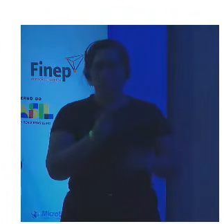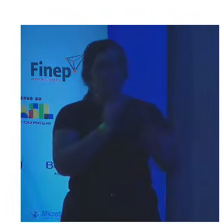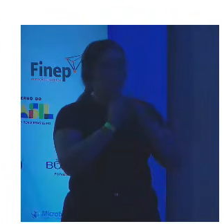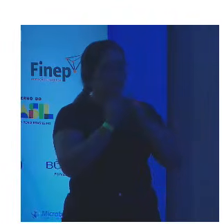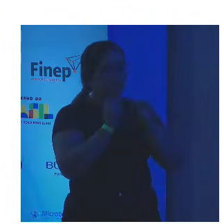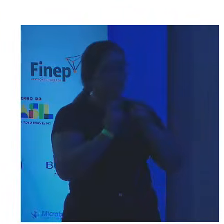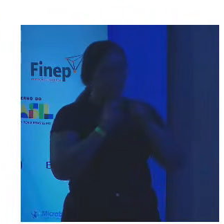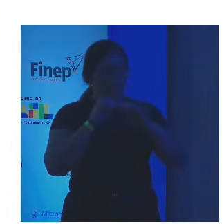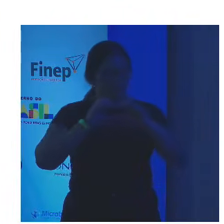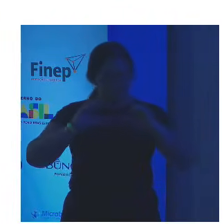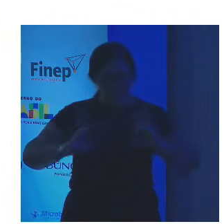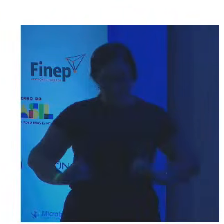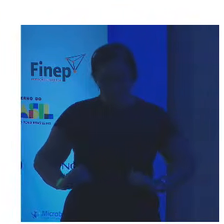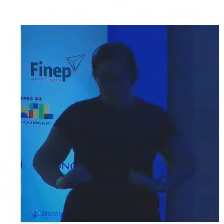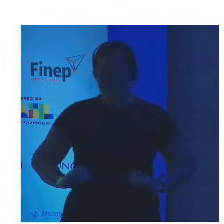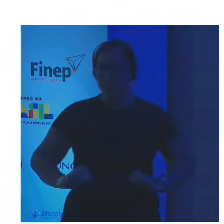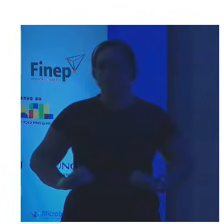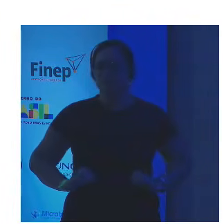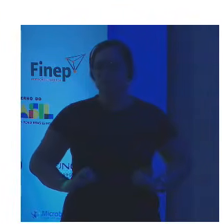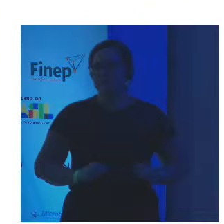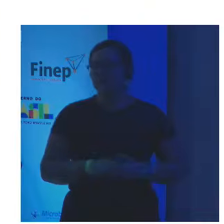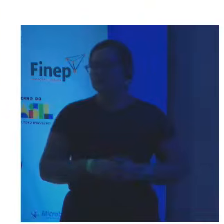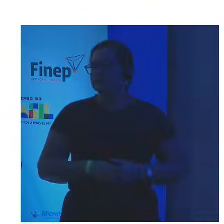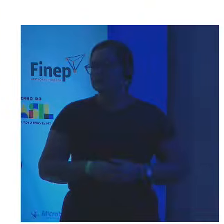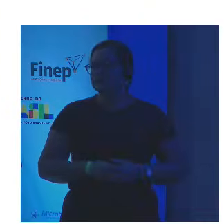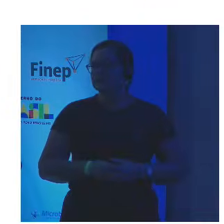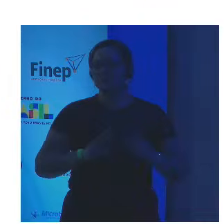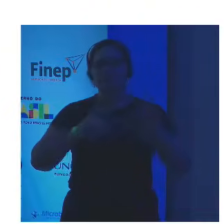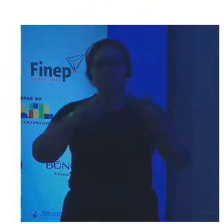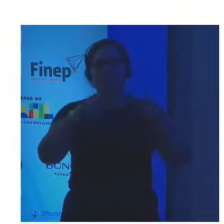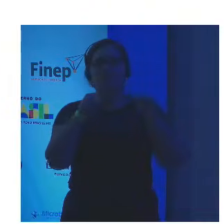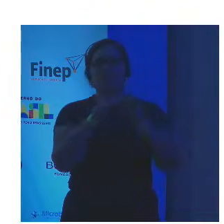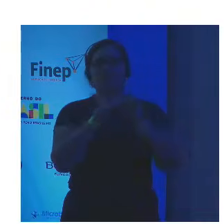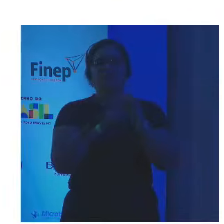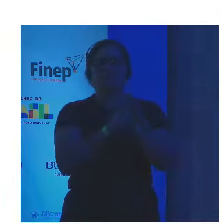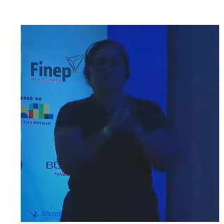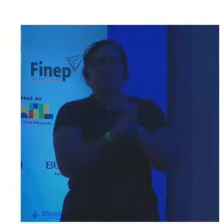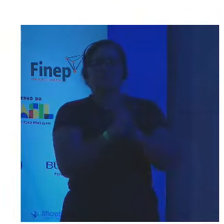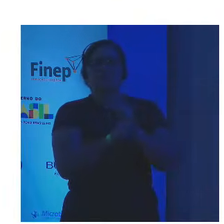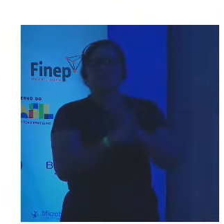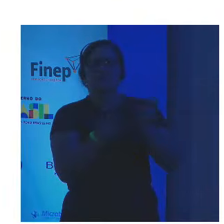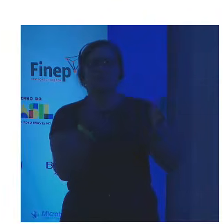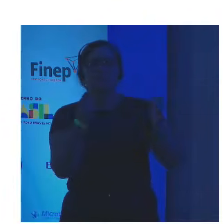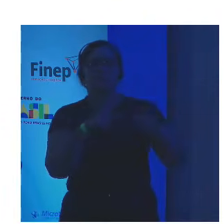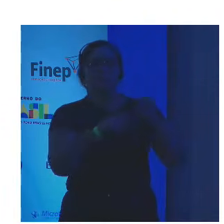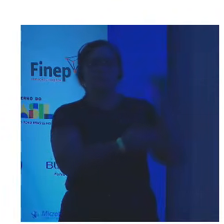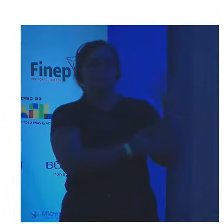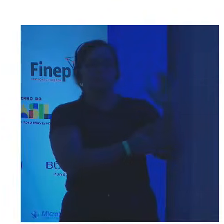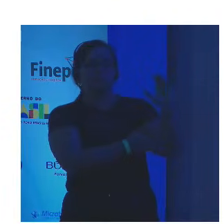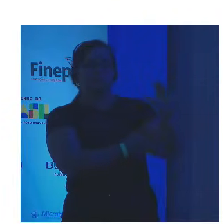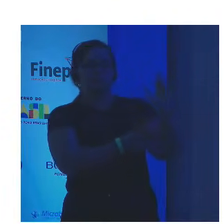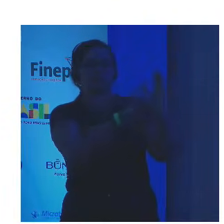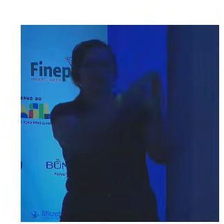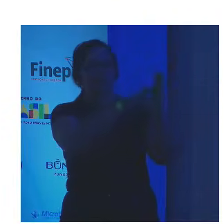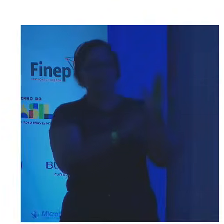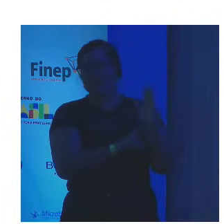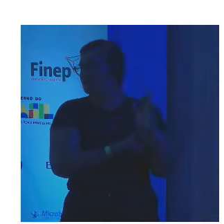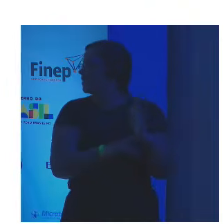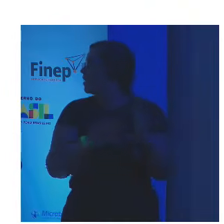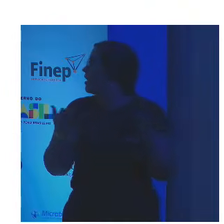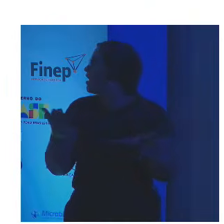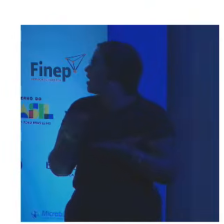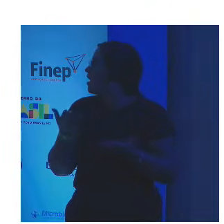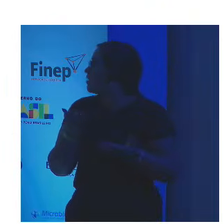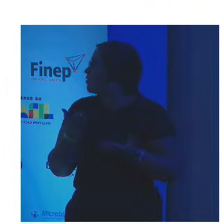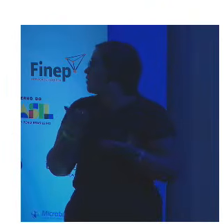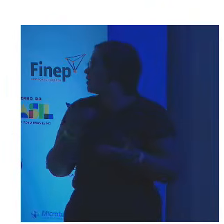for the UN Ocean Conference last year, and it will be done this year. And I will be happy to have contribution from you. So great, we are